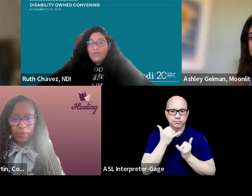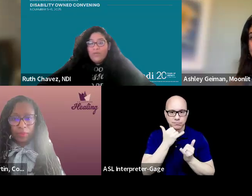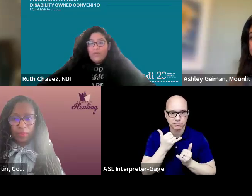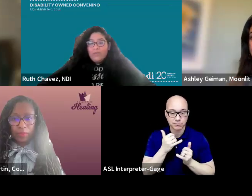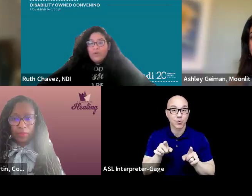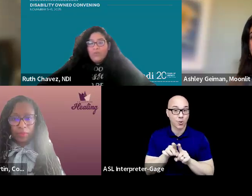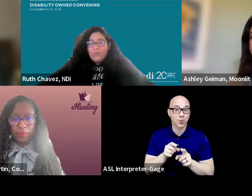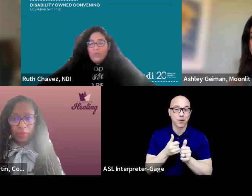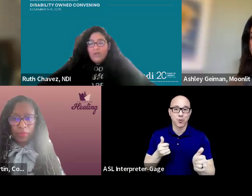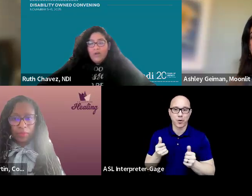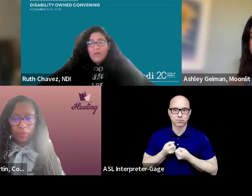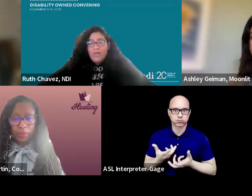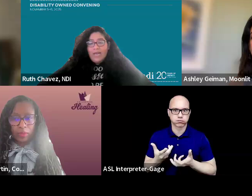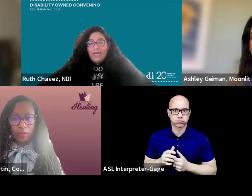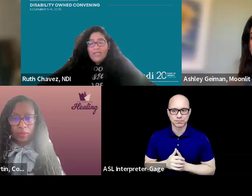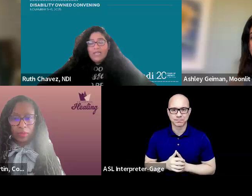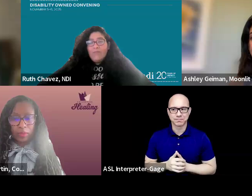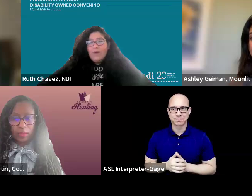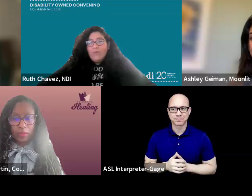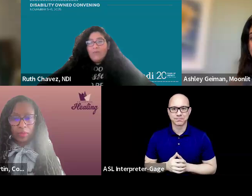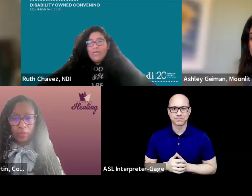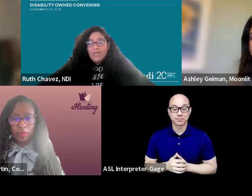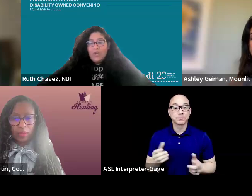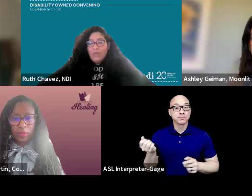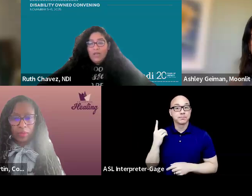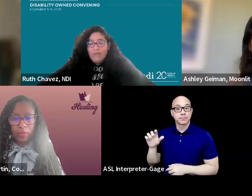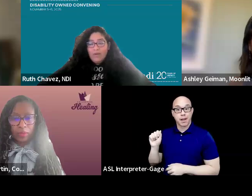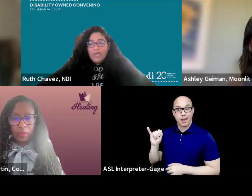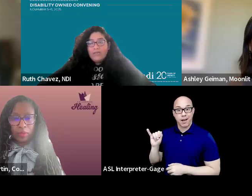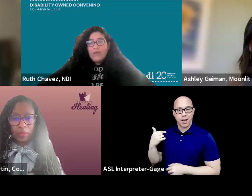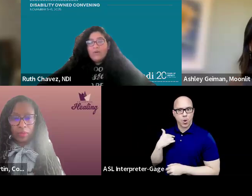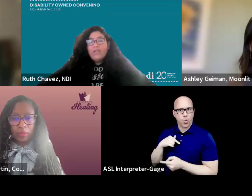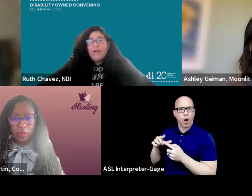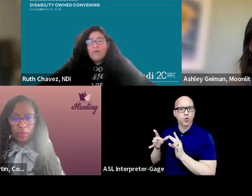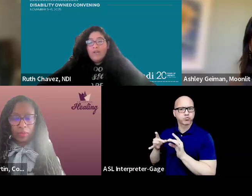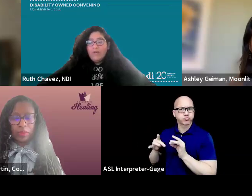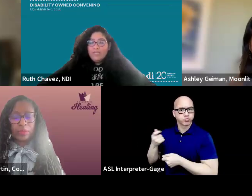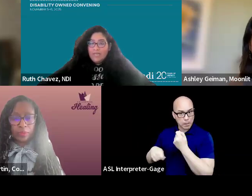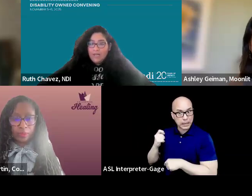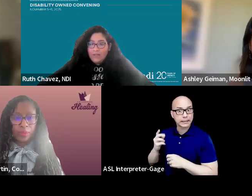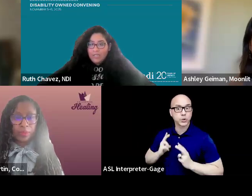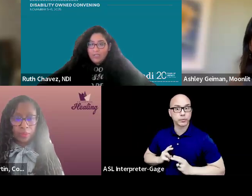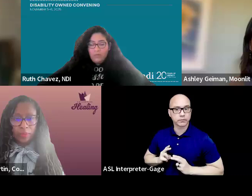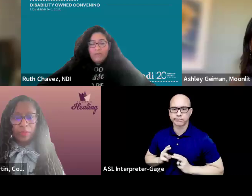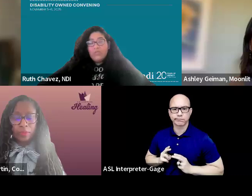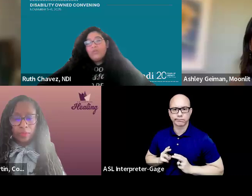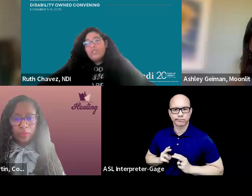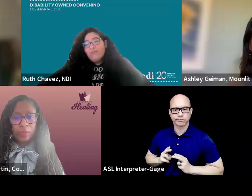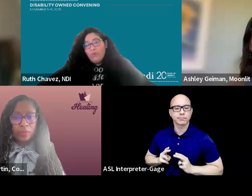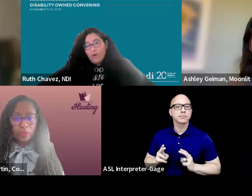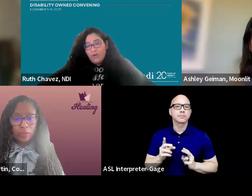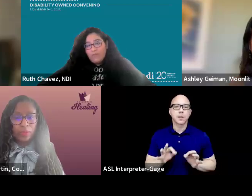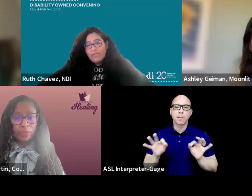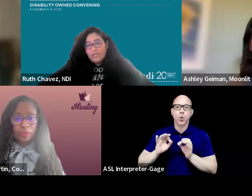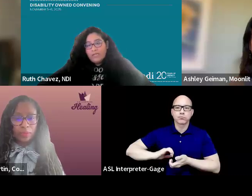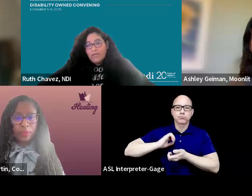burnout. So when we talk about AI, it's not about replacing human effort. It's about collaborating with the technology to be able to